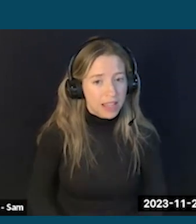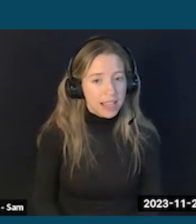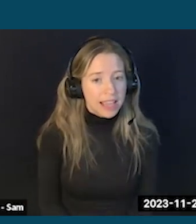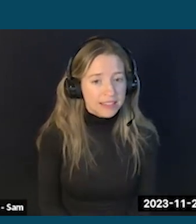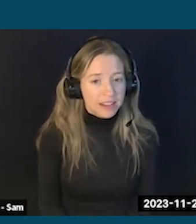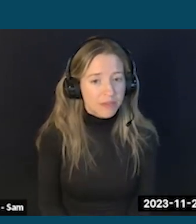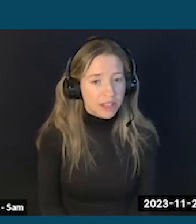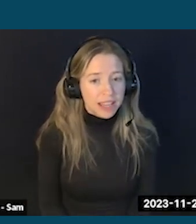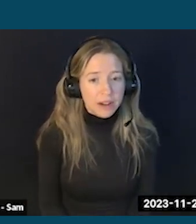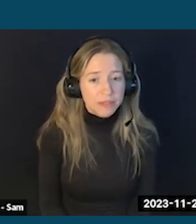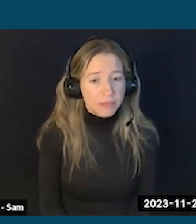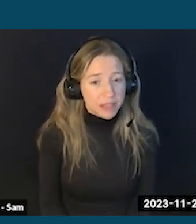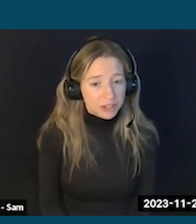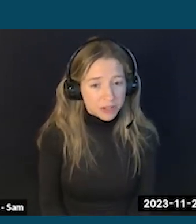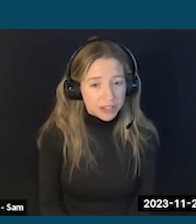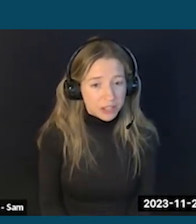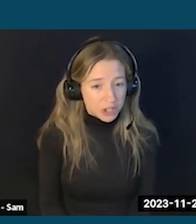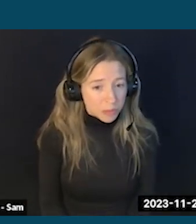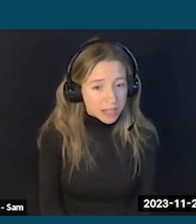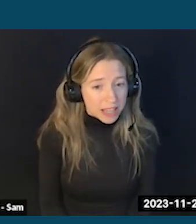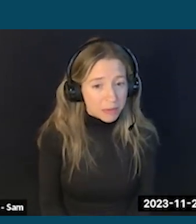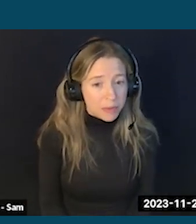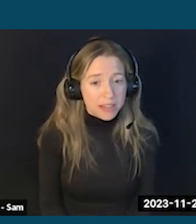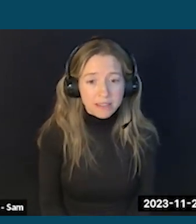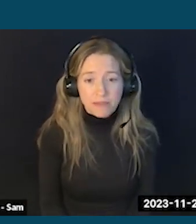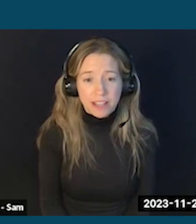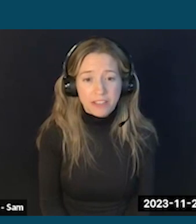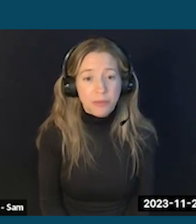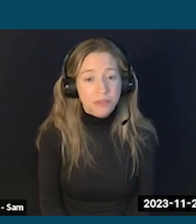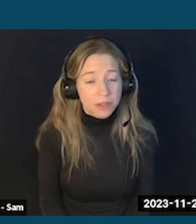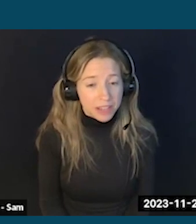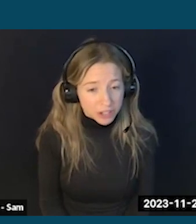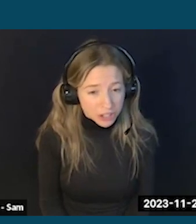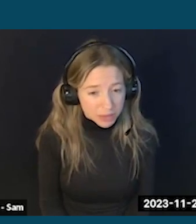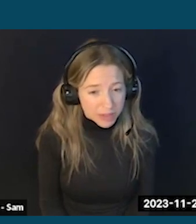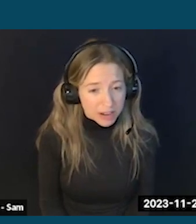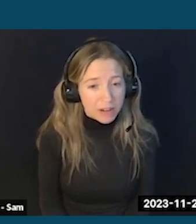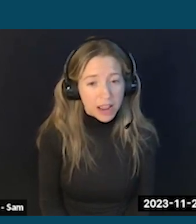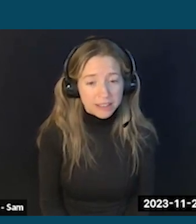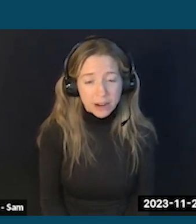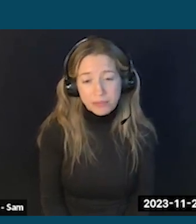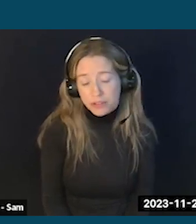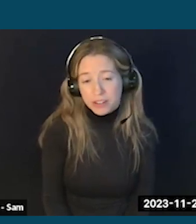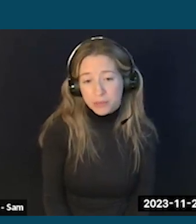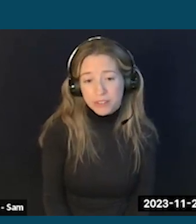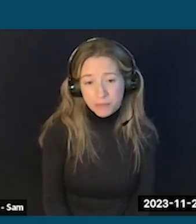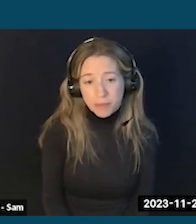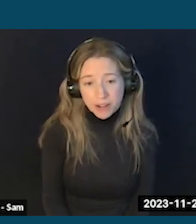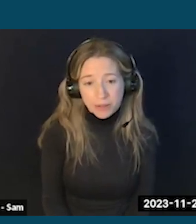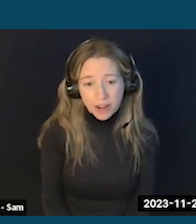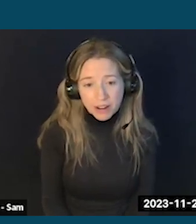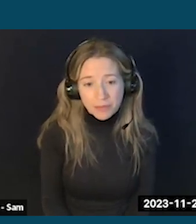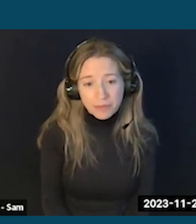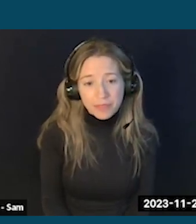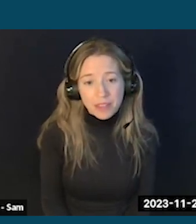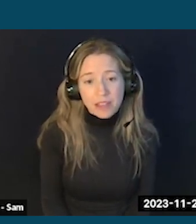me. It didn't feel like I was being treated as a human at that moment. It didn't feel like there was a relationship there as I was trying to receive my